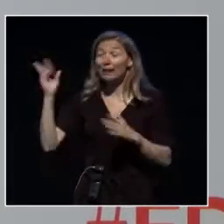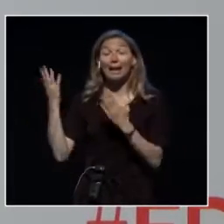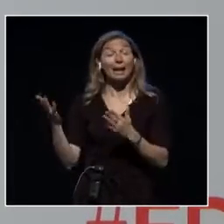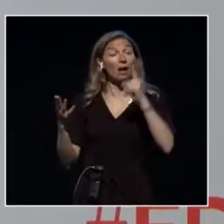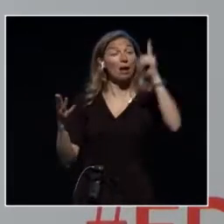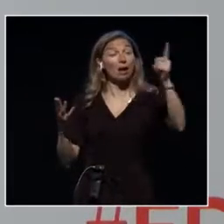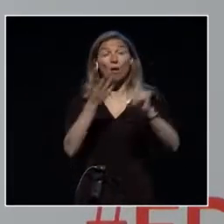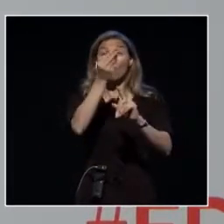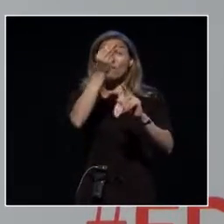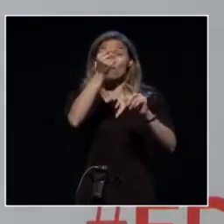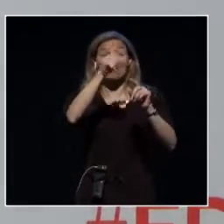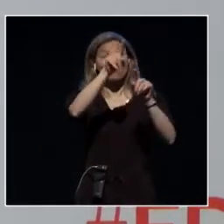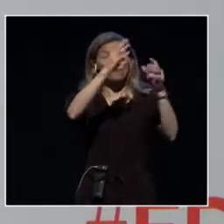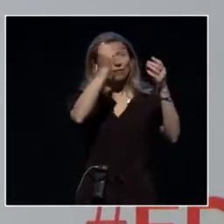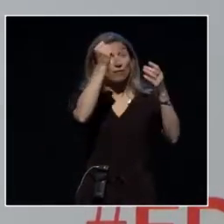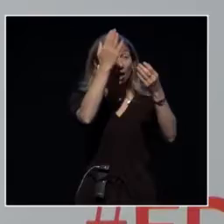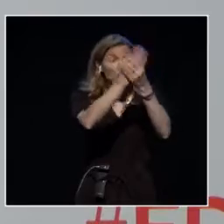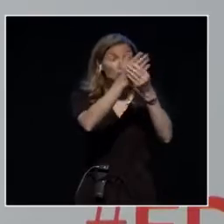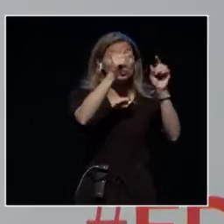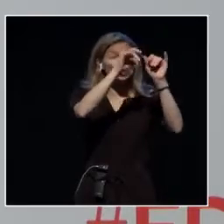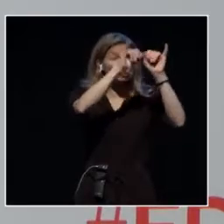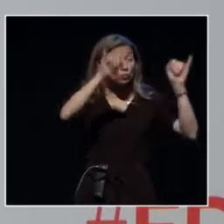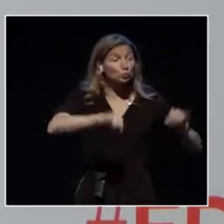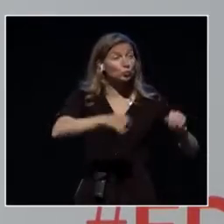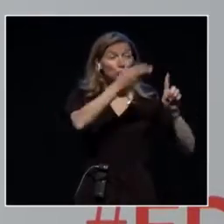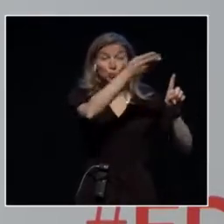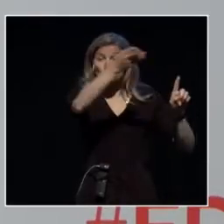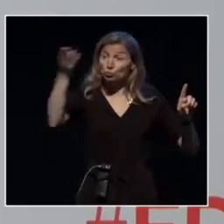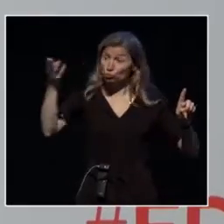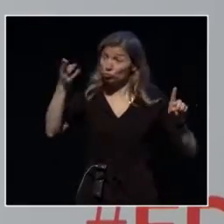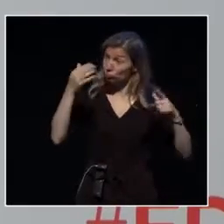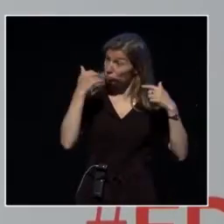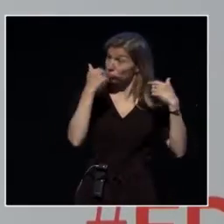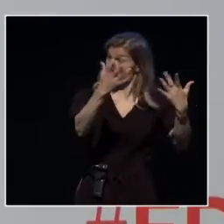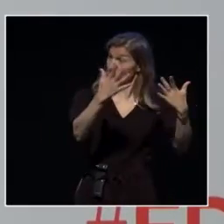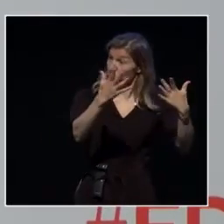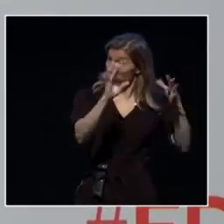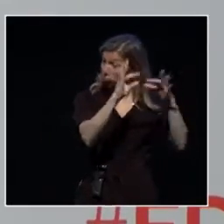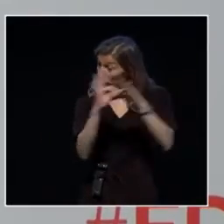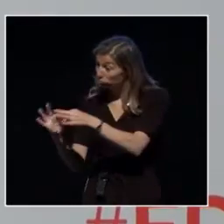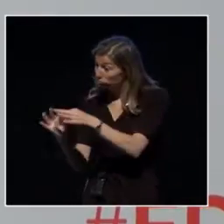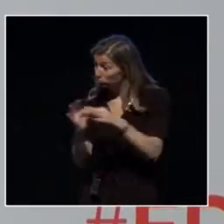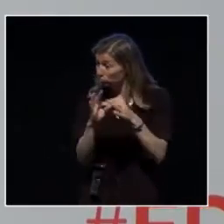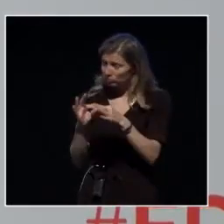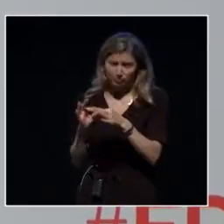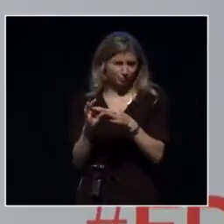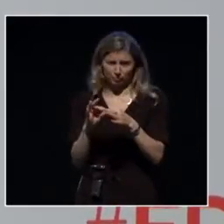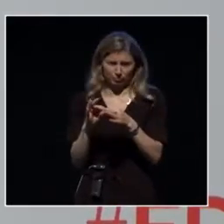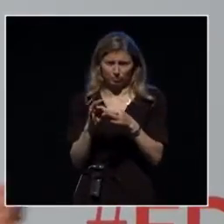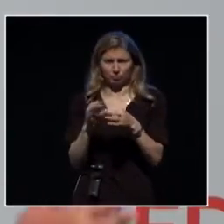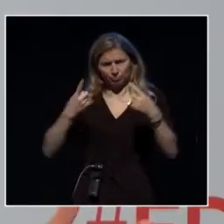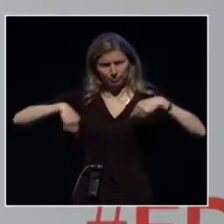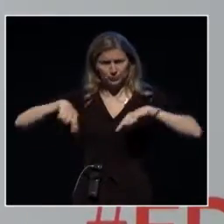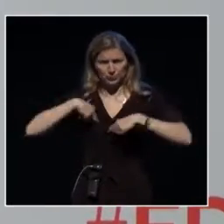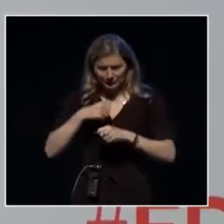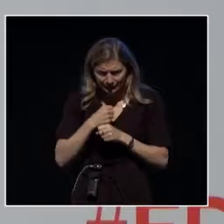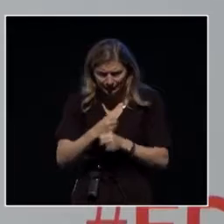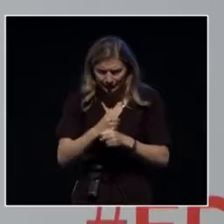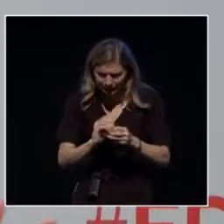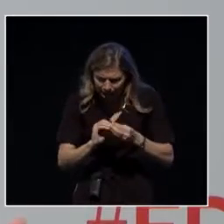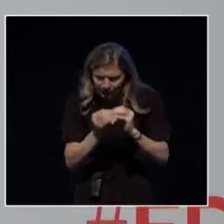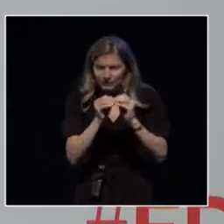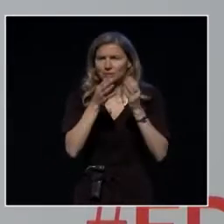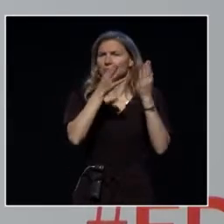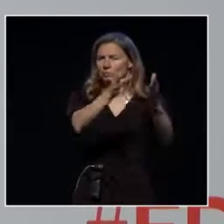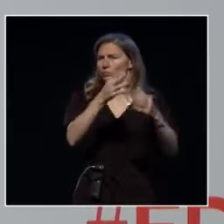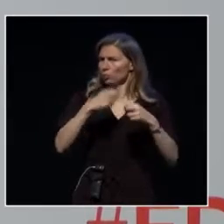that we have created for ourselves. This is the problem that we created. Today, Grameen Bank has become a